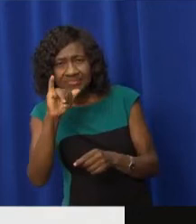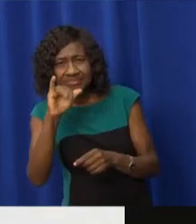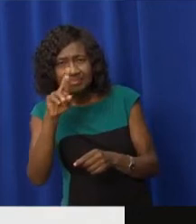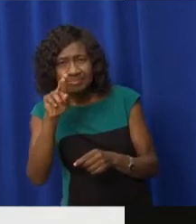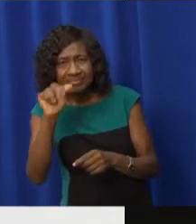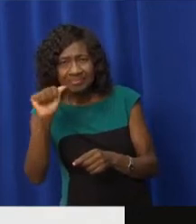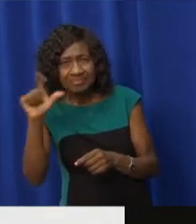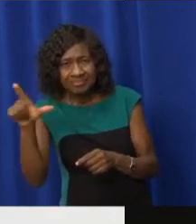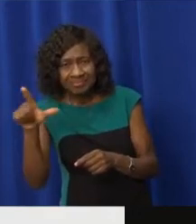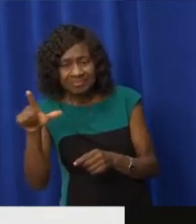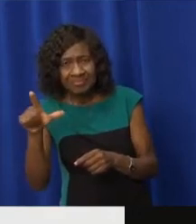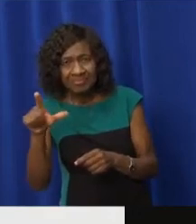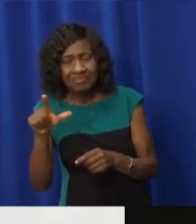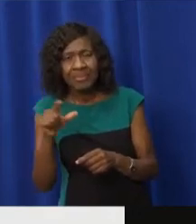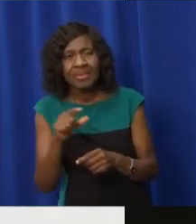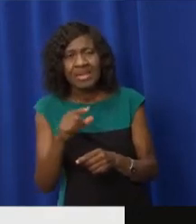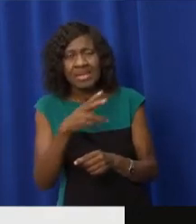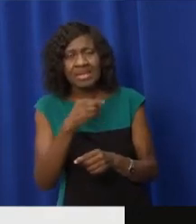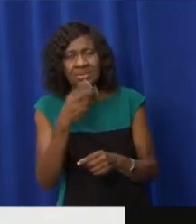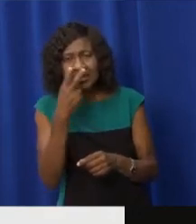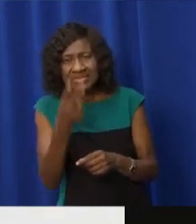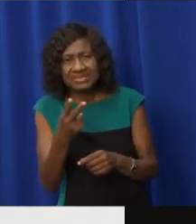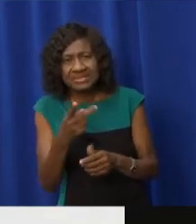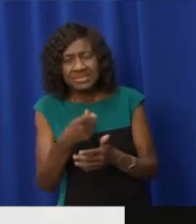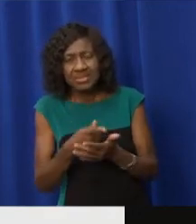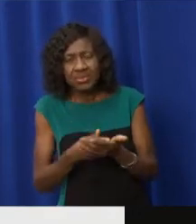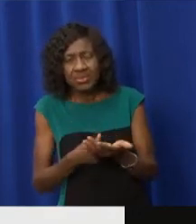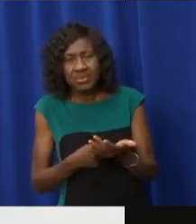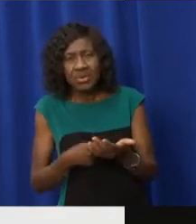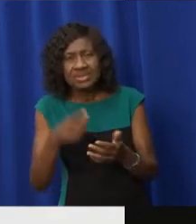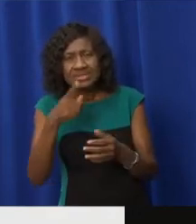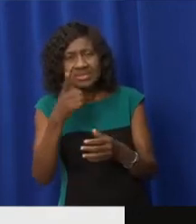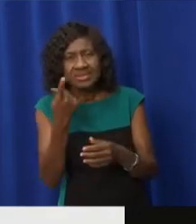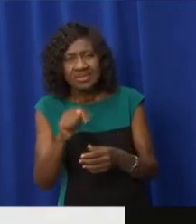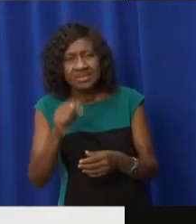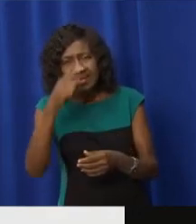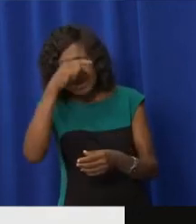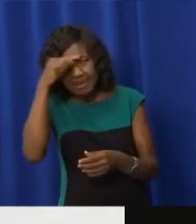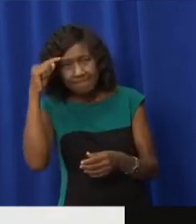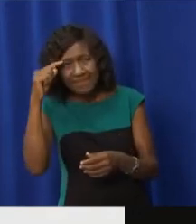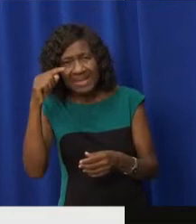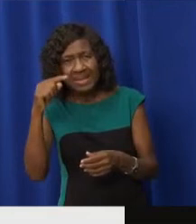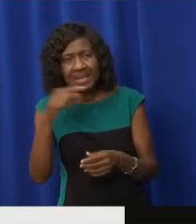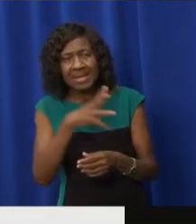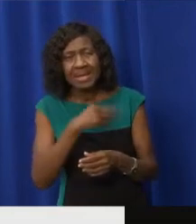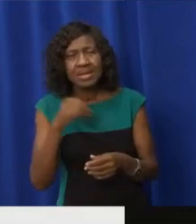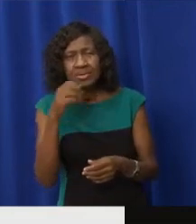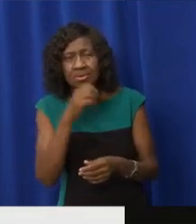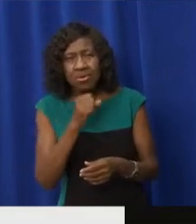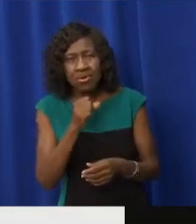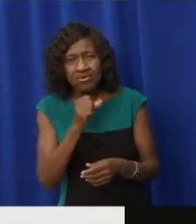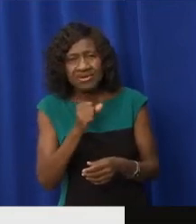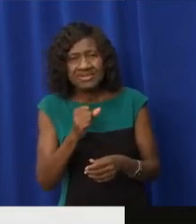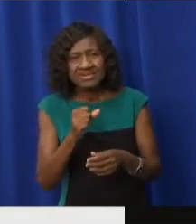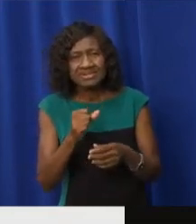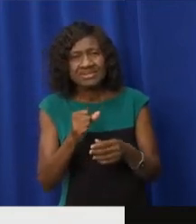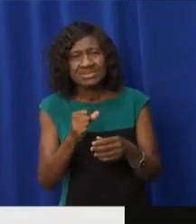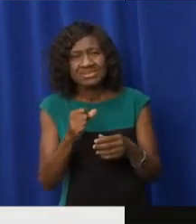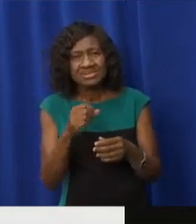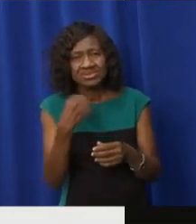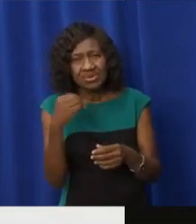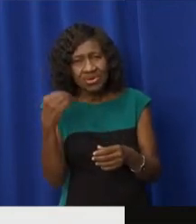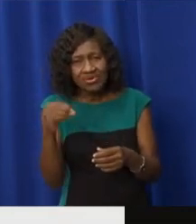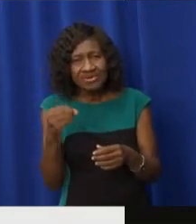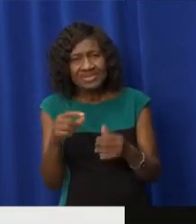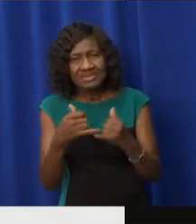rises very early in the infection. That's what the black line and the orange line are about. Well, the black line, really. The orange line